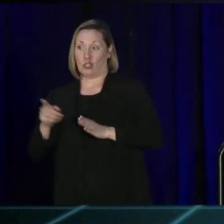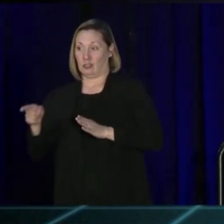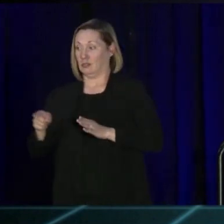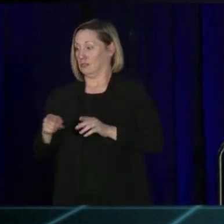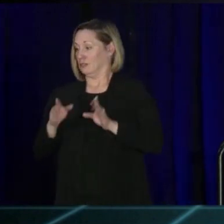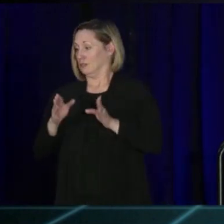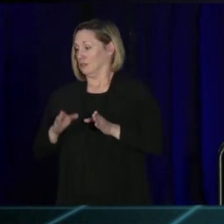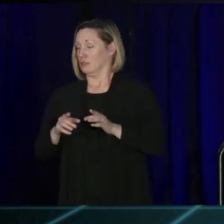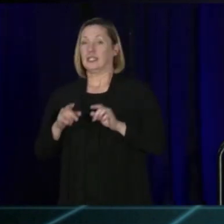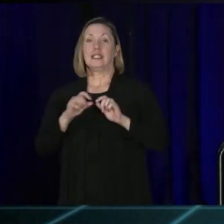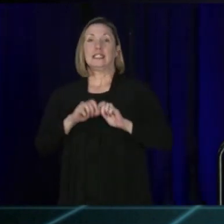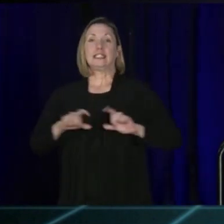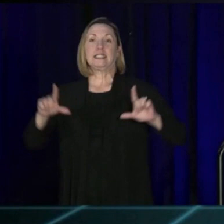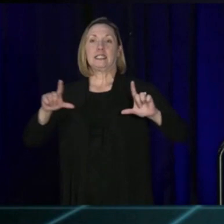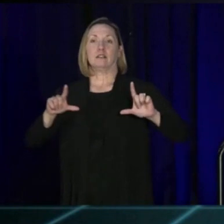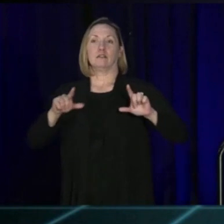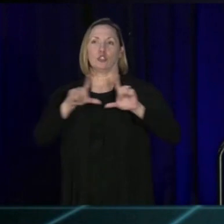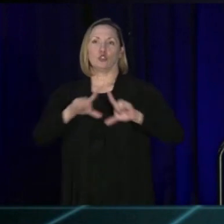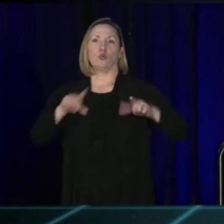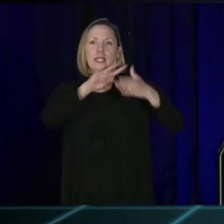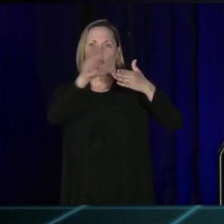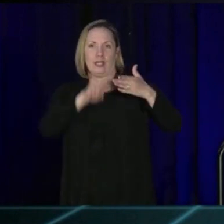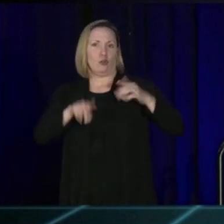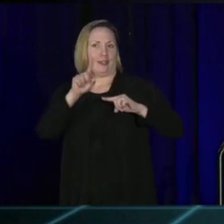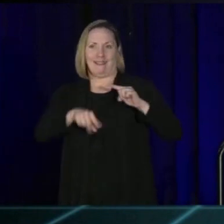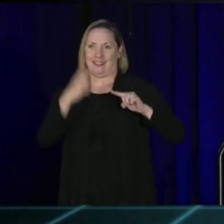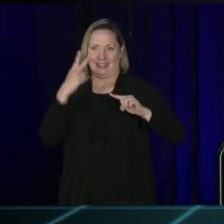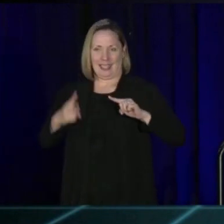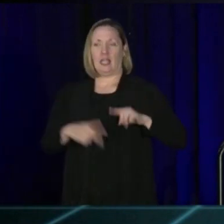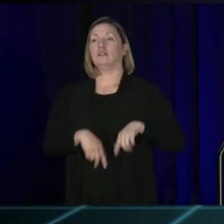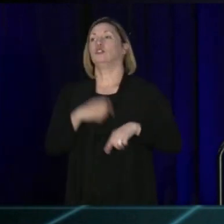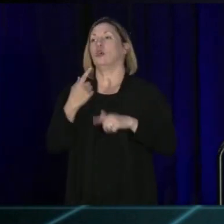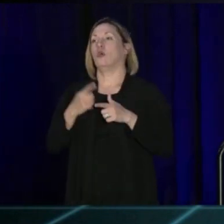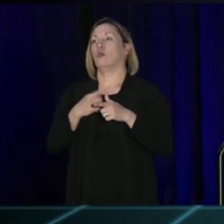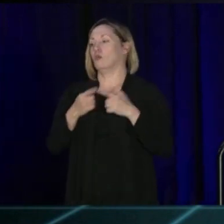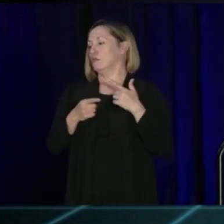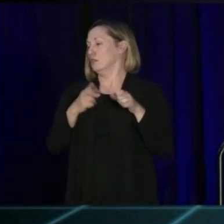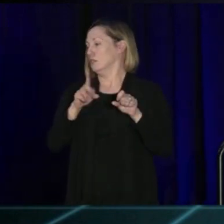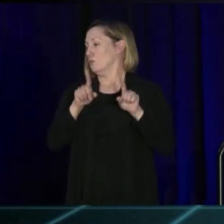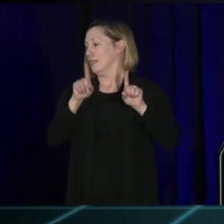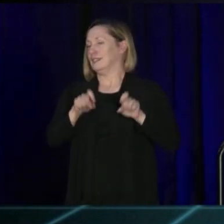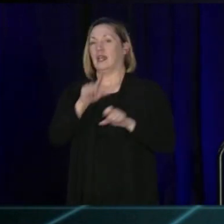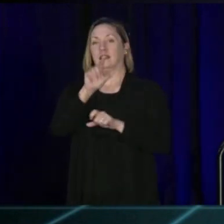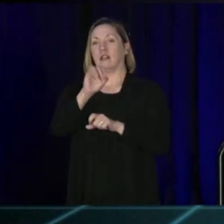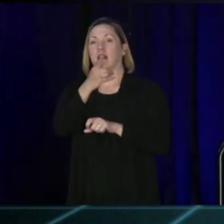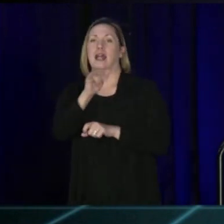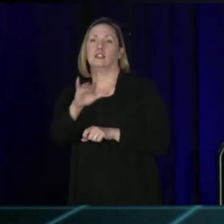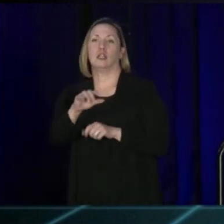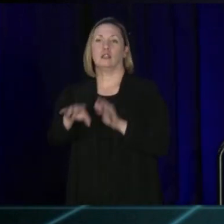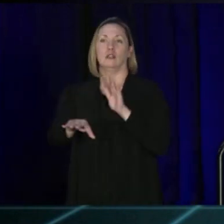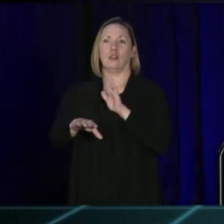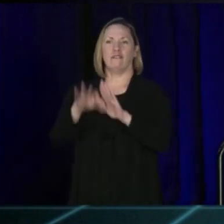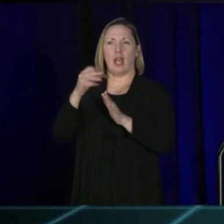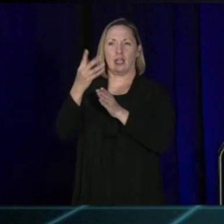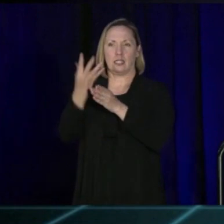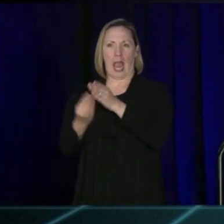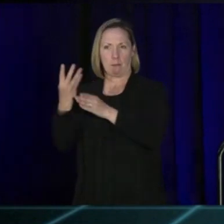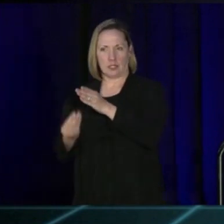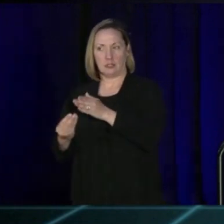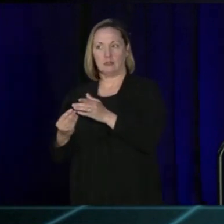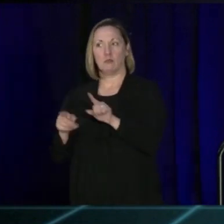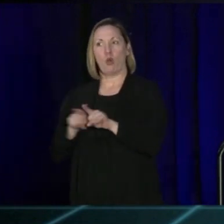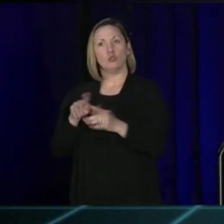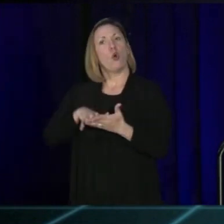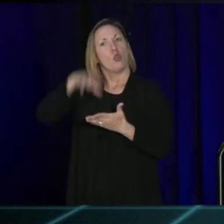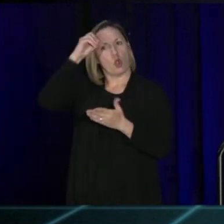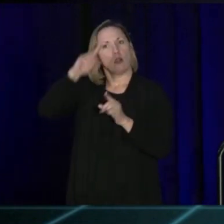cannot see the UI. So by pushing yourself to find semantic ways of testing your logic, you can identify gaps, but also learn a lot more about